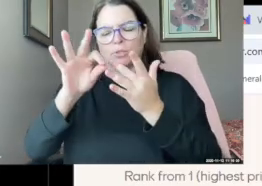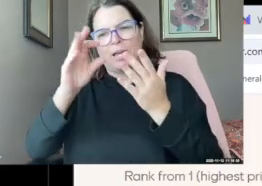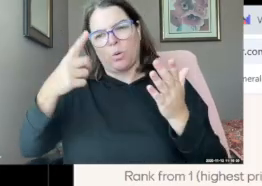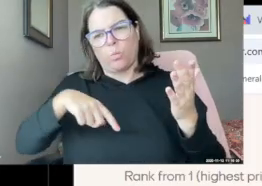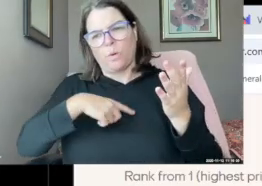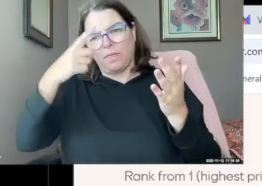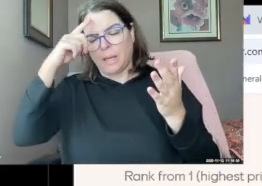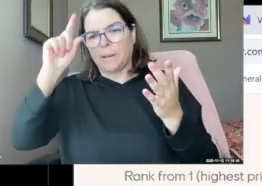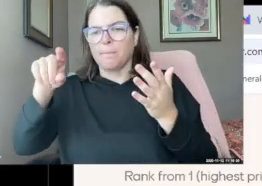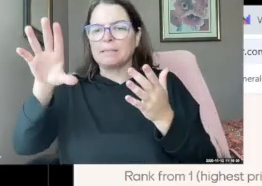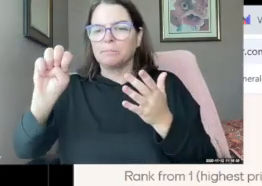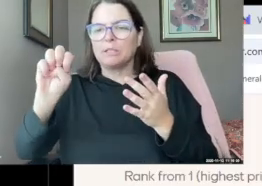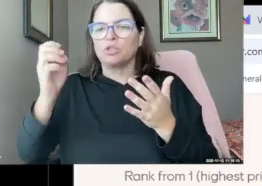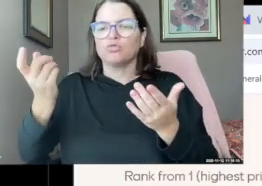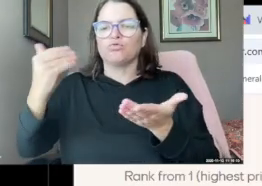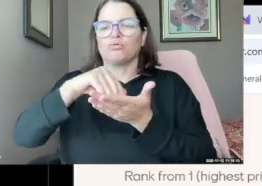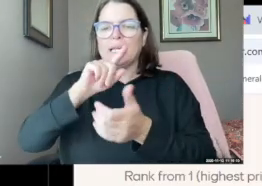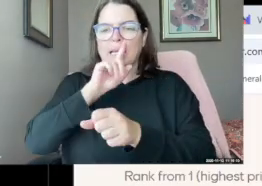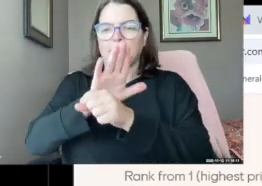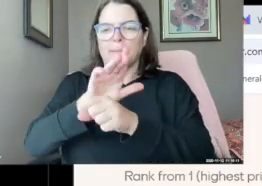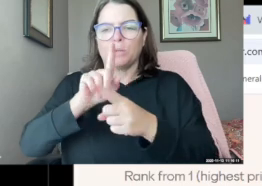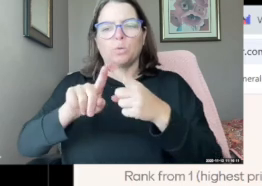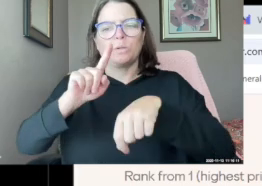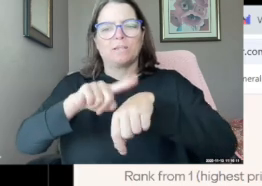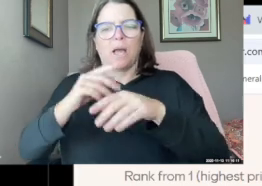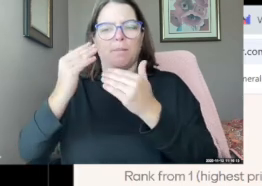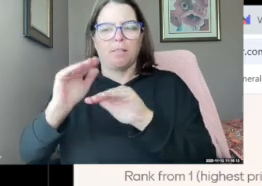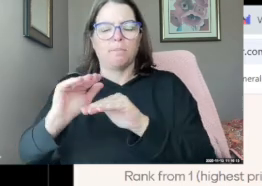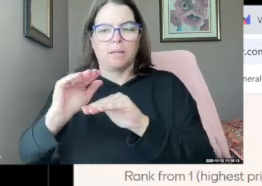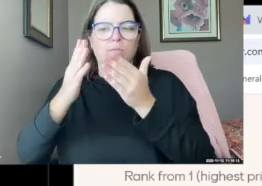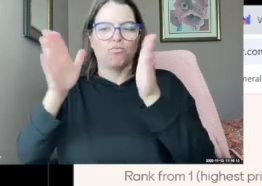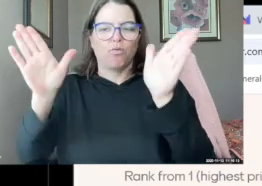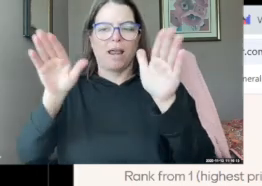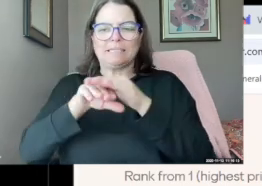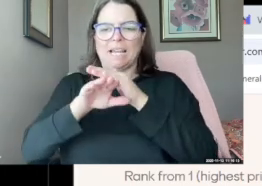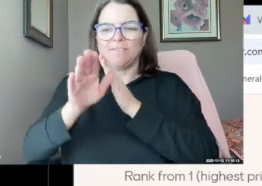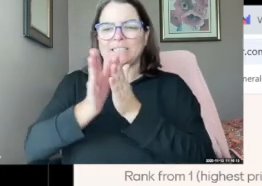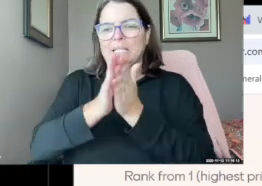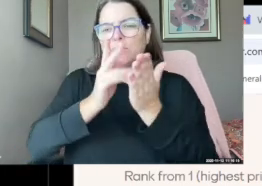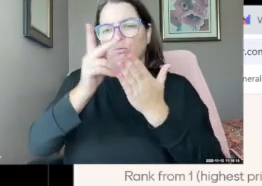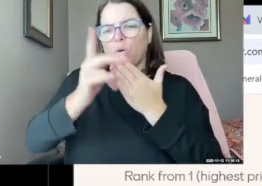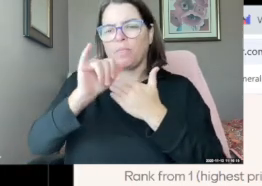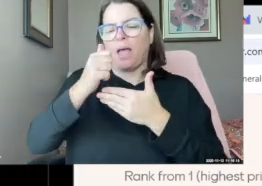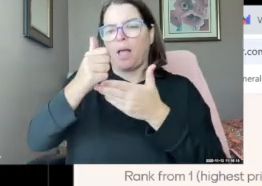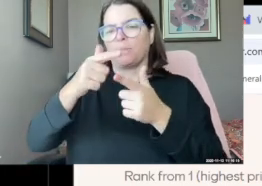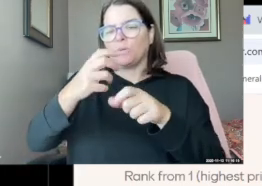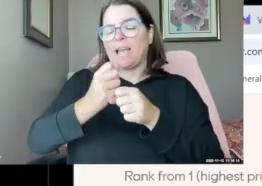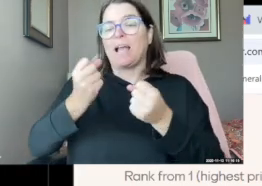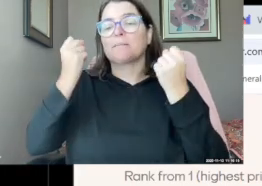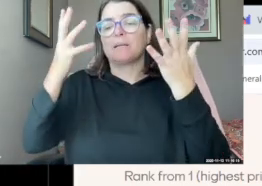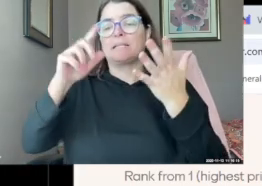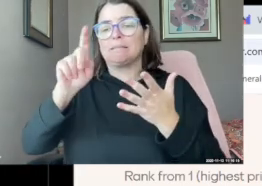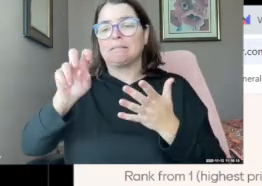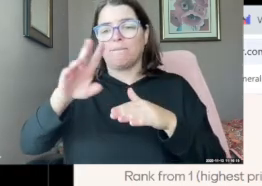#1 priority. It's clean cars for all, it's mobility options, and we think it has to be sort of a recommitment to a